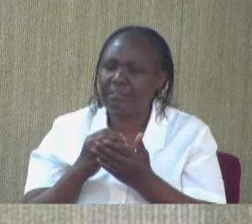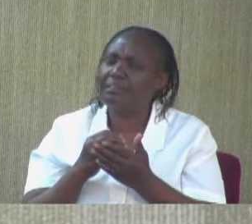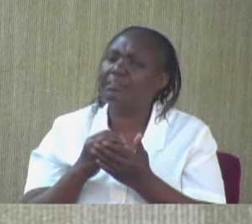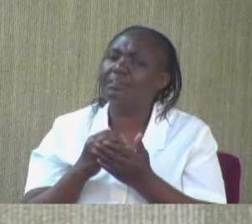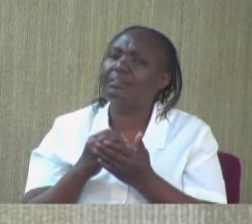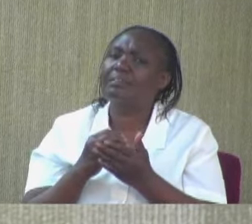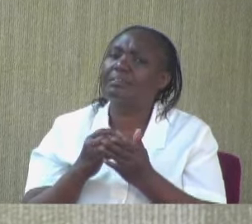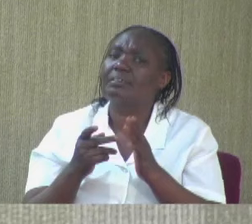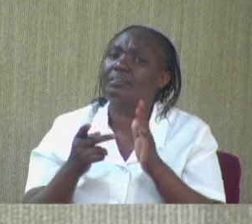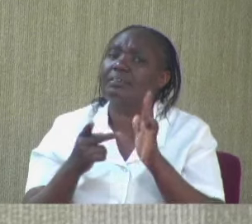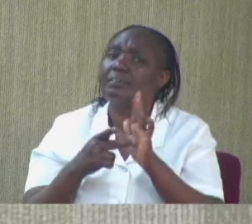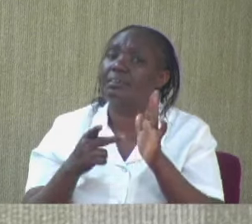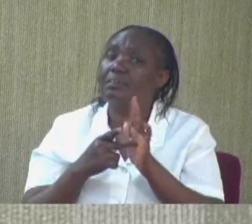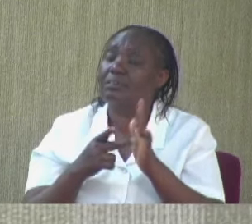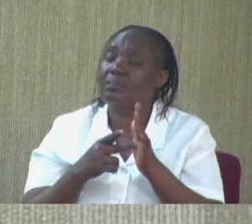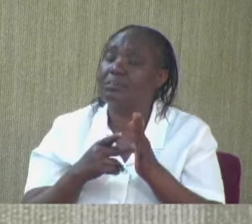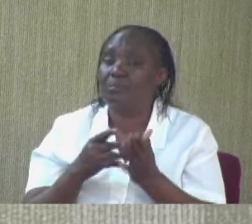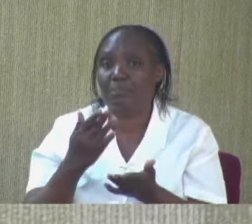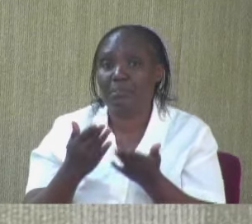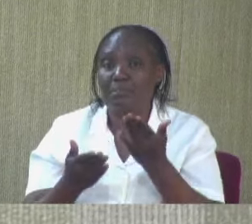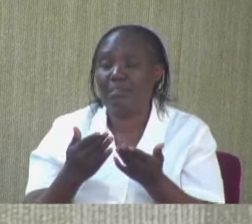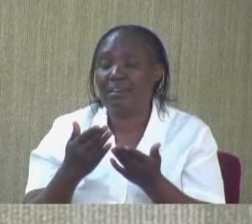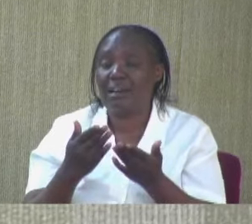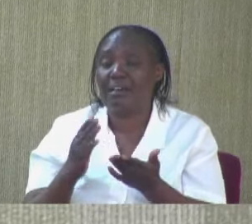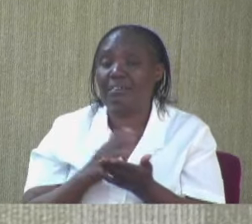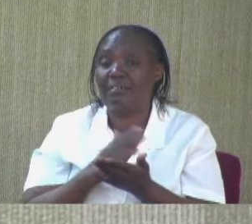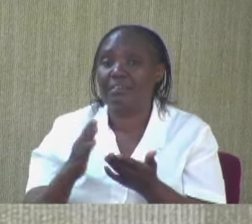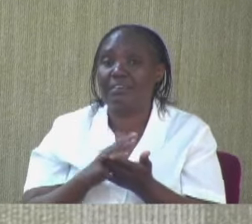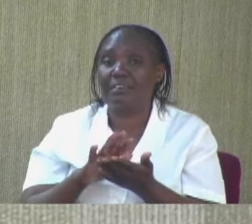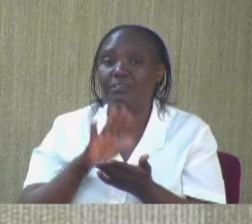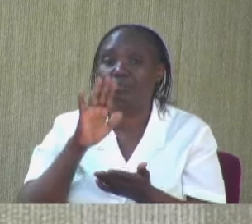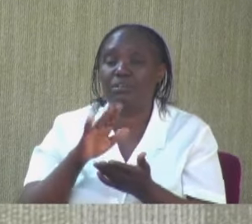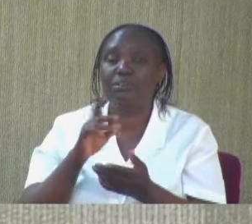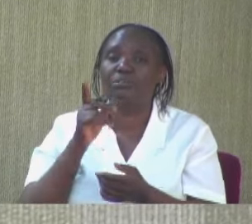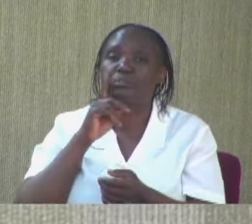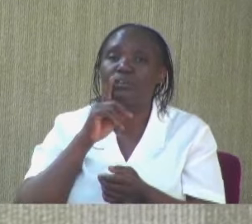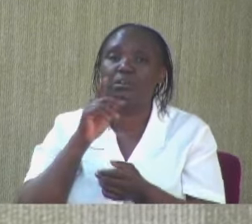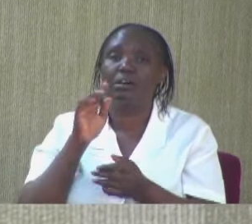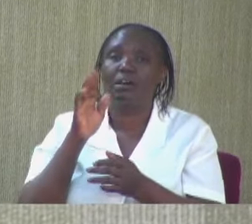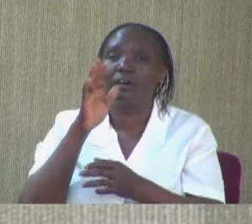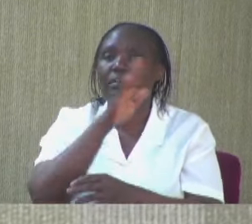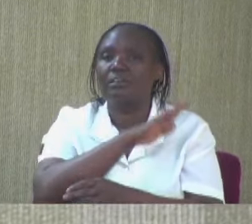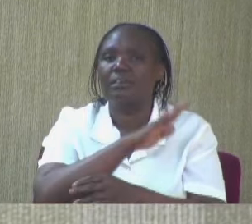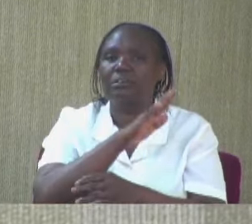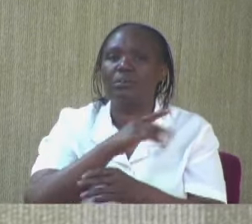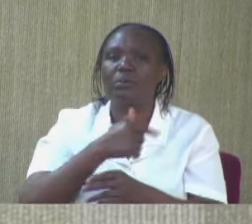prepared more than enough. So tomorrow afternoon, we will not have this session.